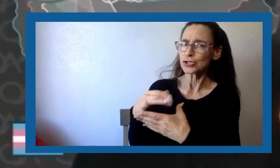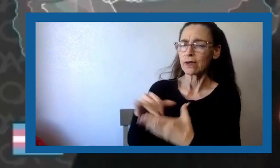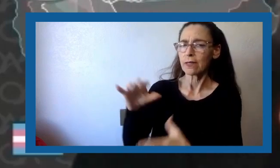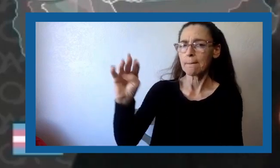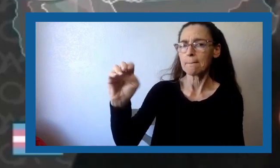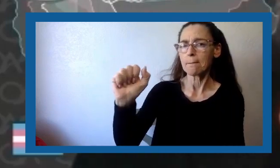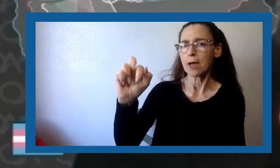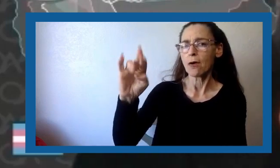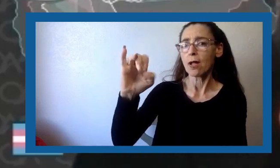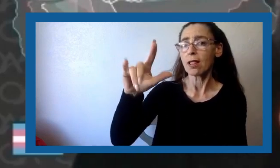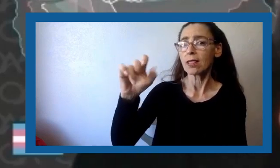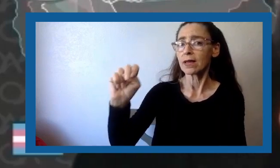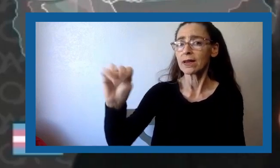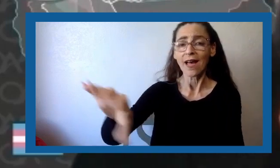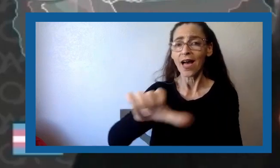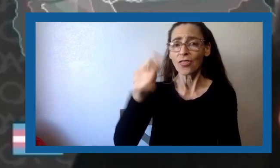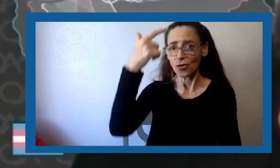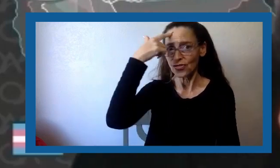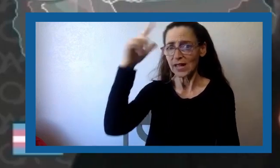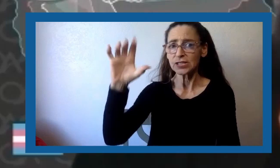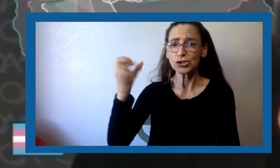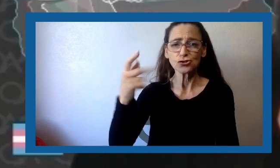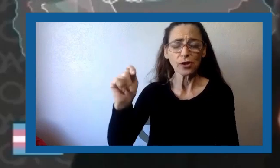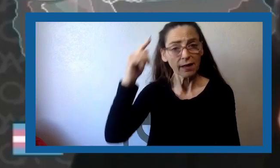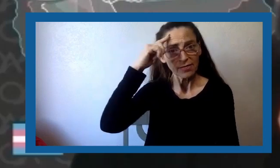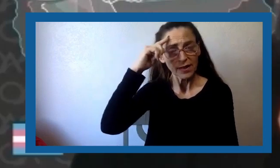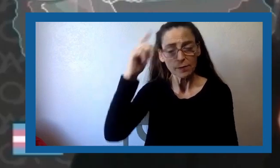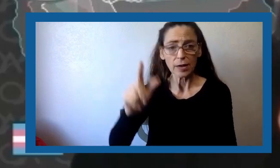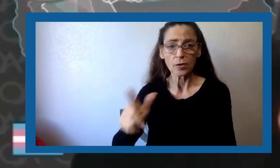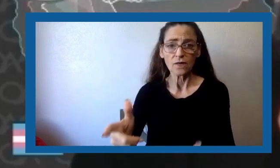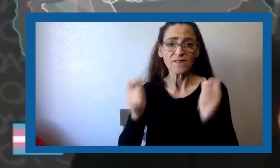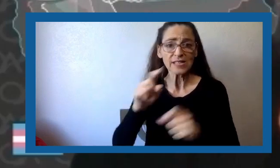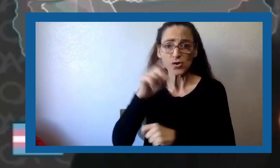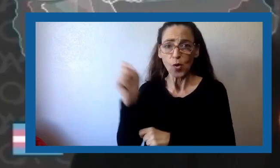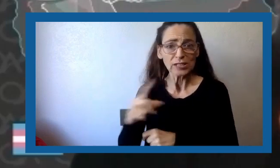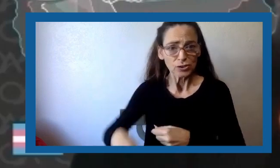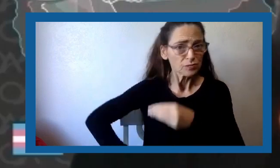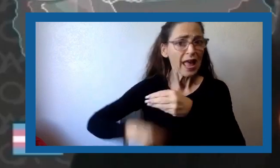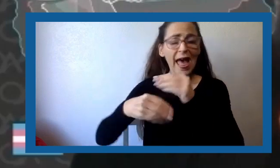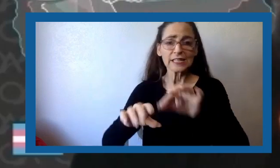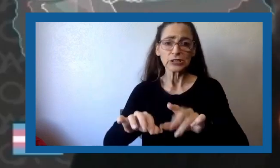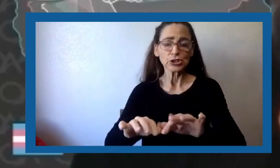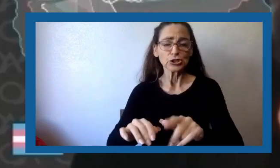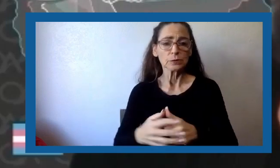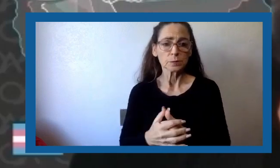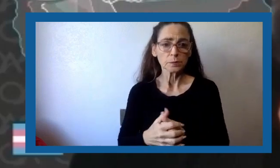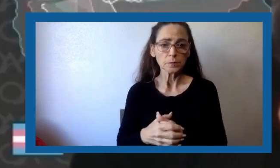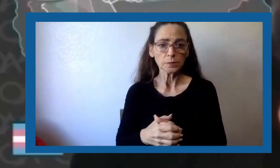Marilyn. Any other thoughts in the chat? If you can think about a quick question, one's happy to answer